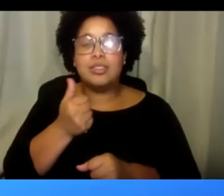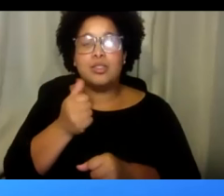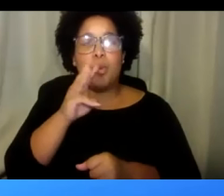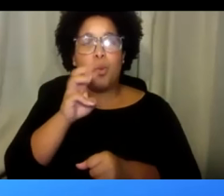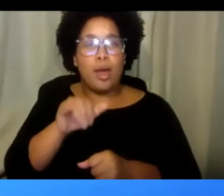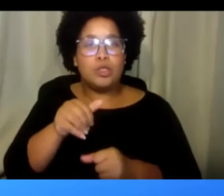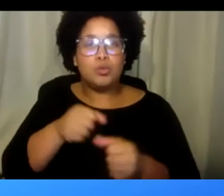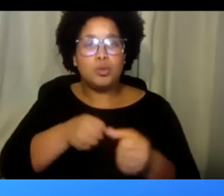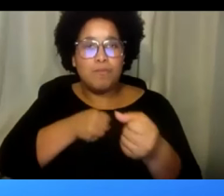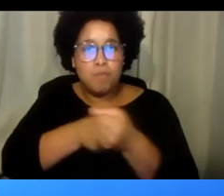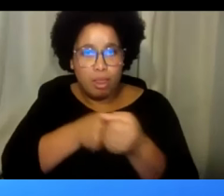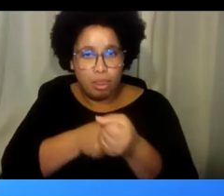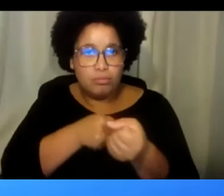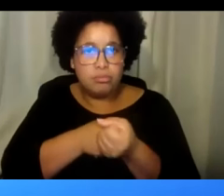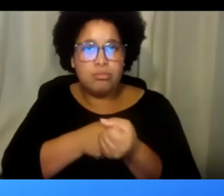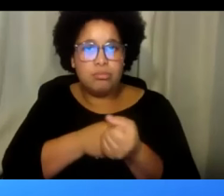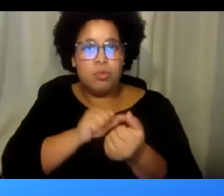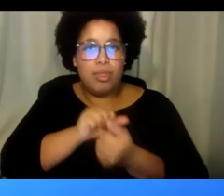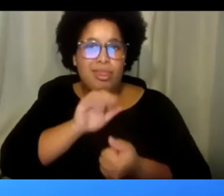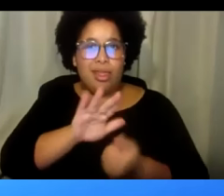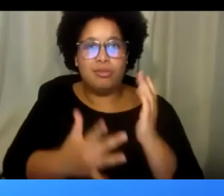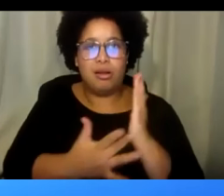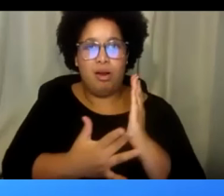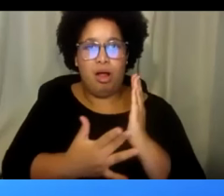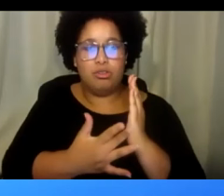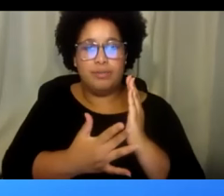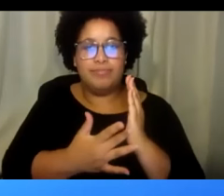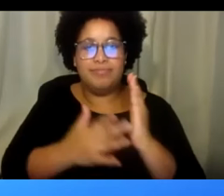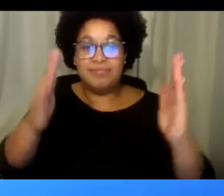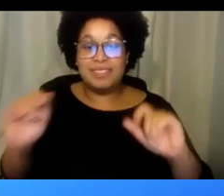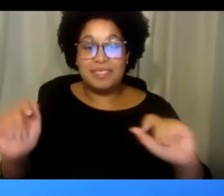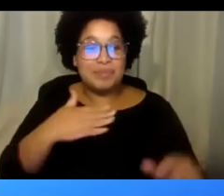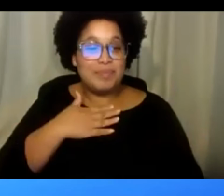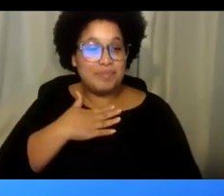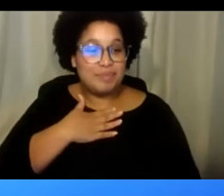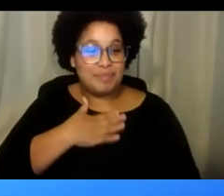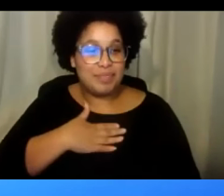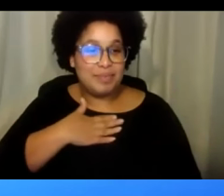technology. Next slide, please.